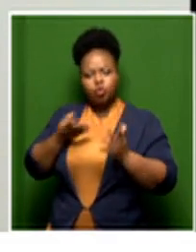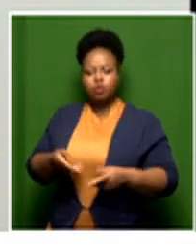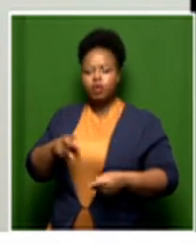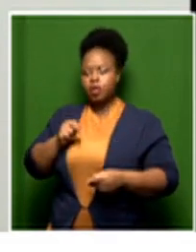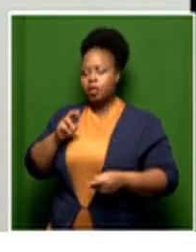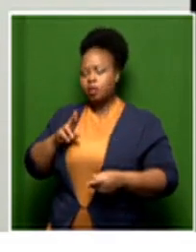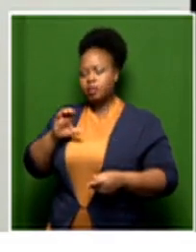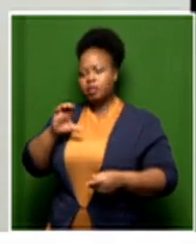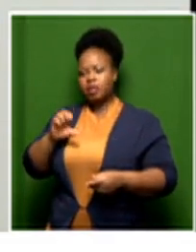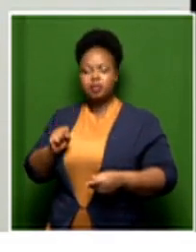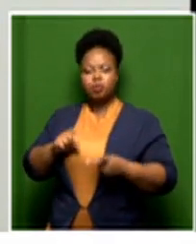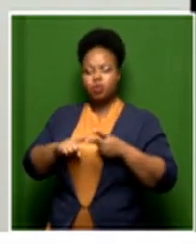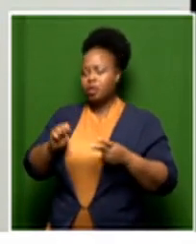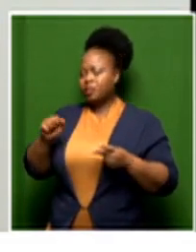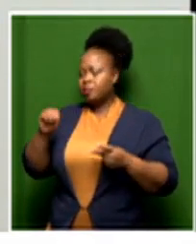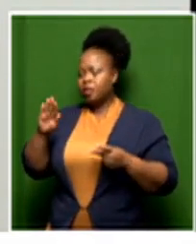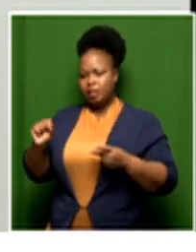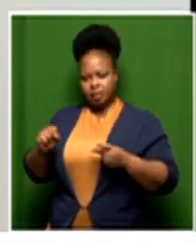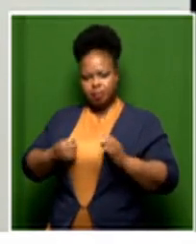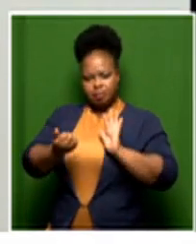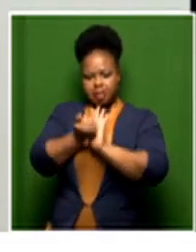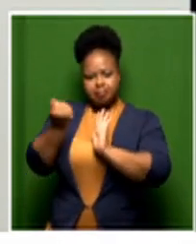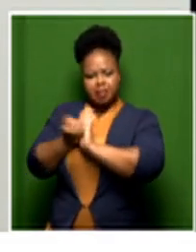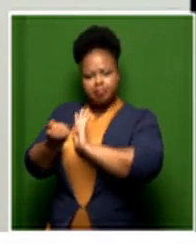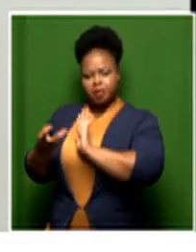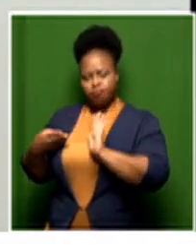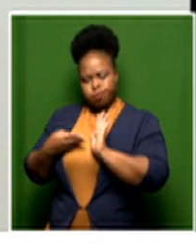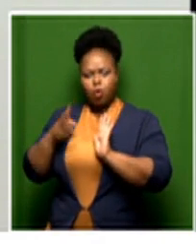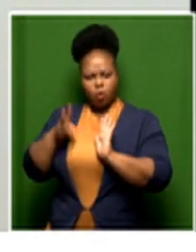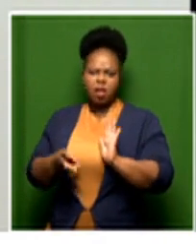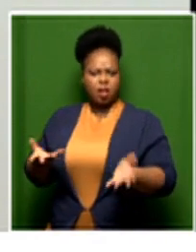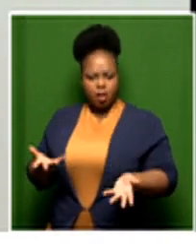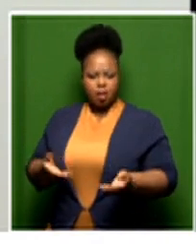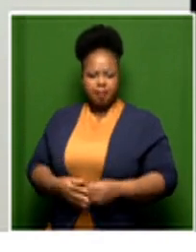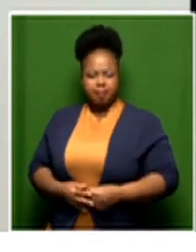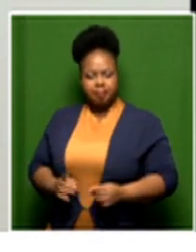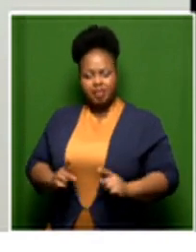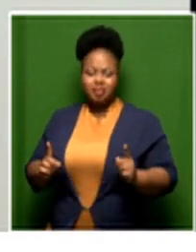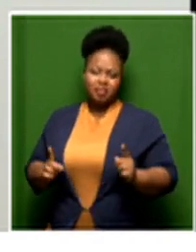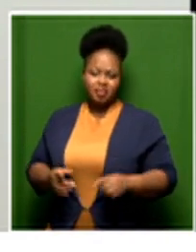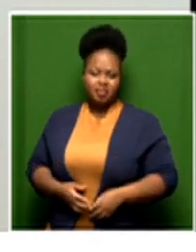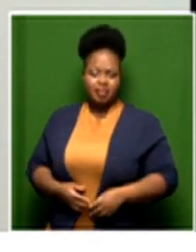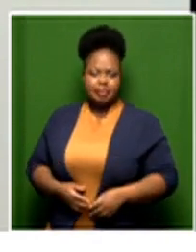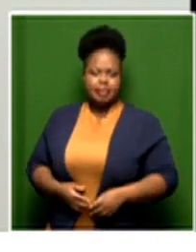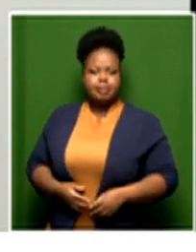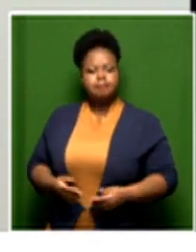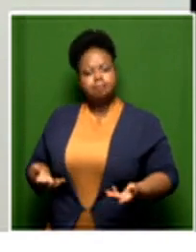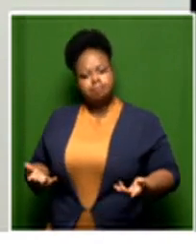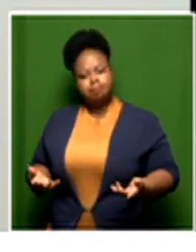the NRCS or the SABC, there will be a stamp on the product as well. So there are